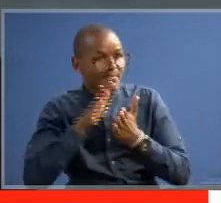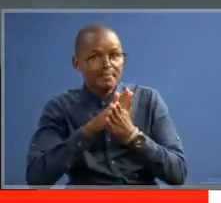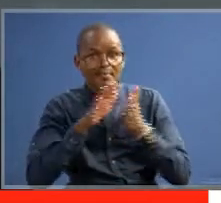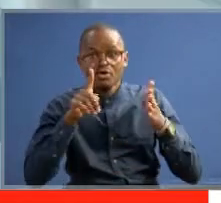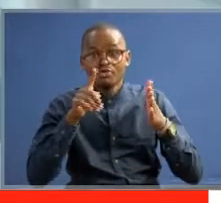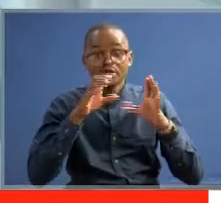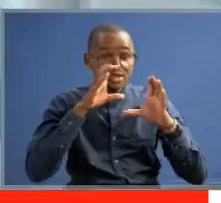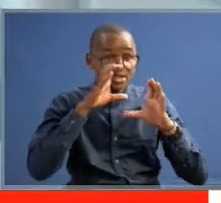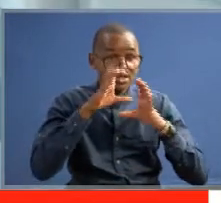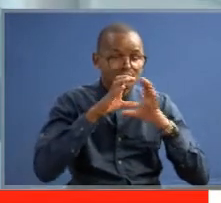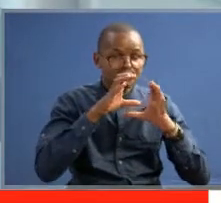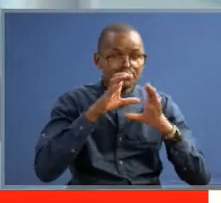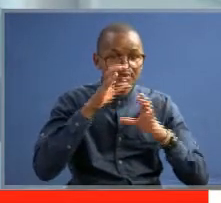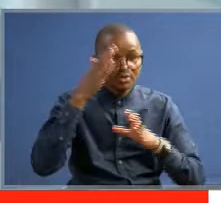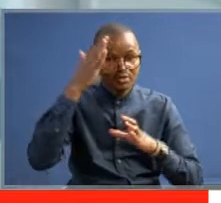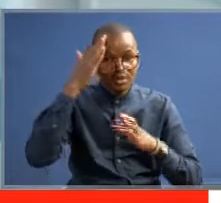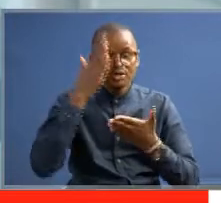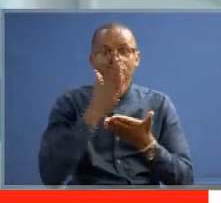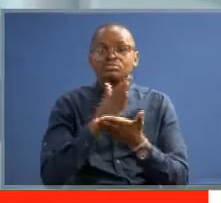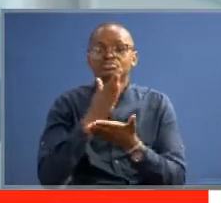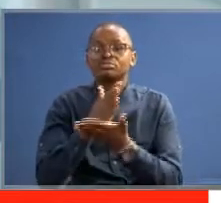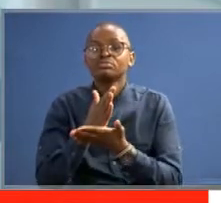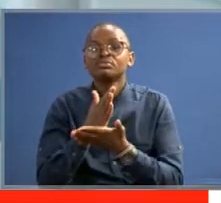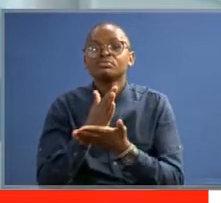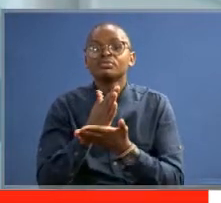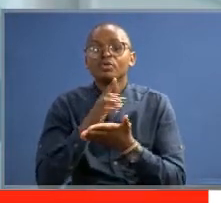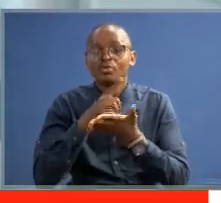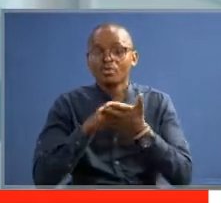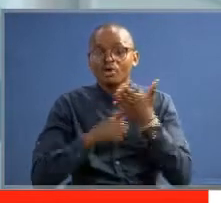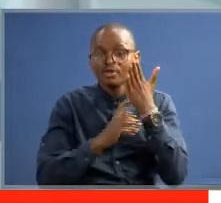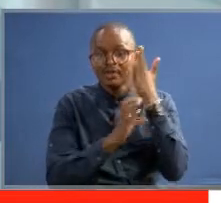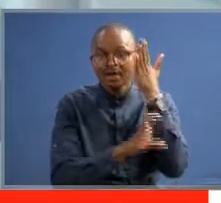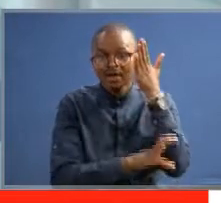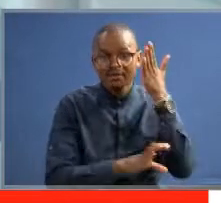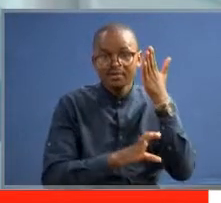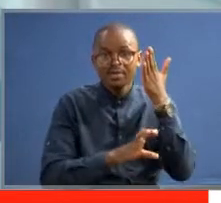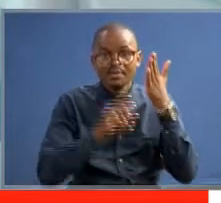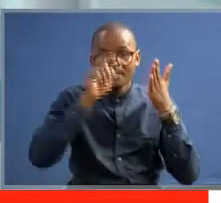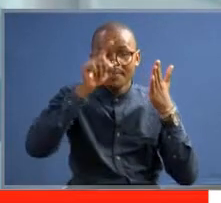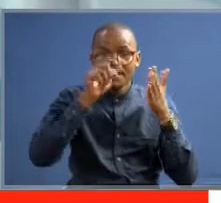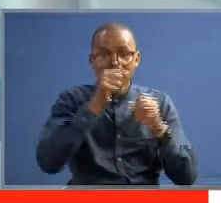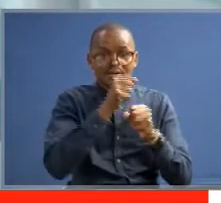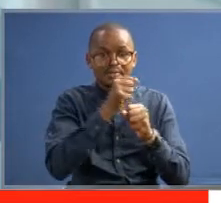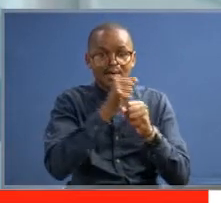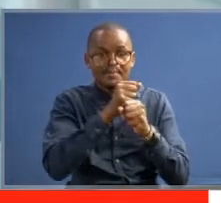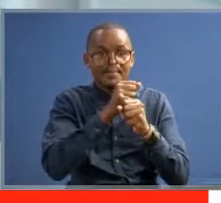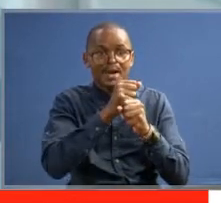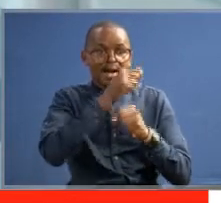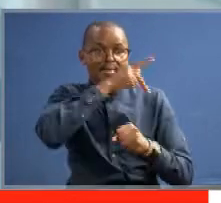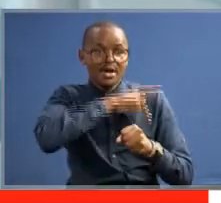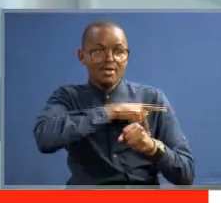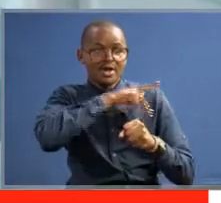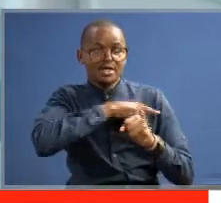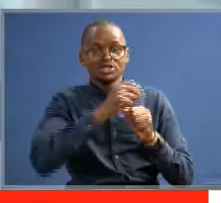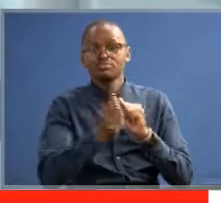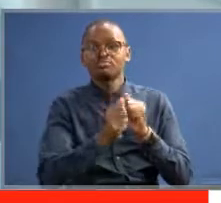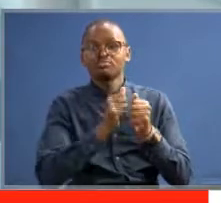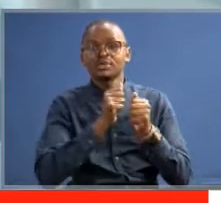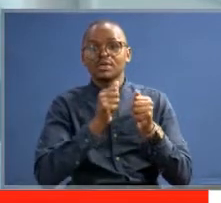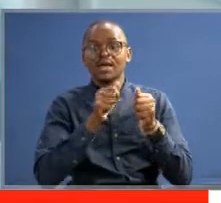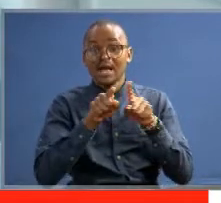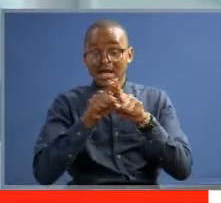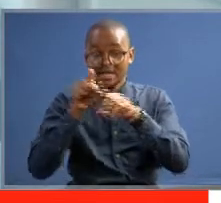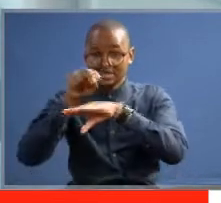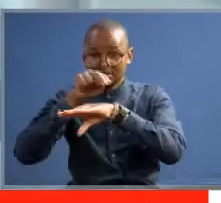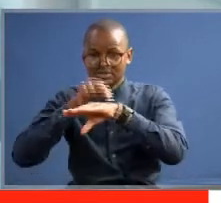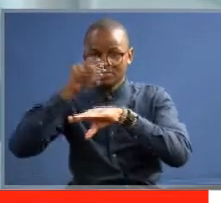this conversation. You are quite right. What the counties need to do is just to prioritize sport. As a nation,